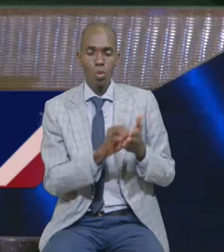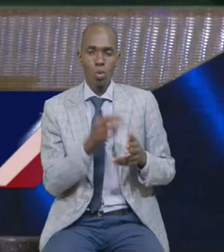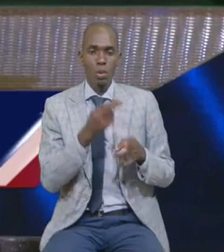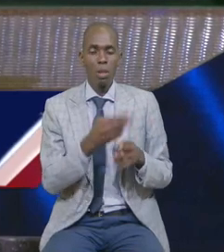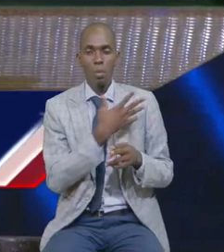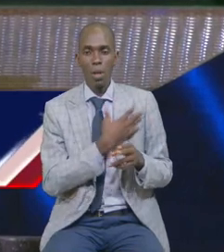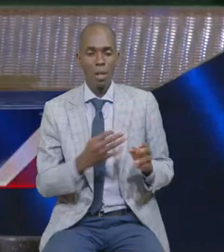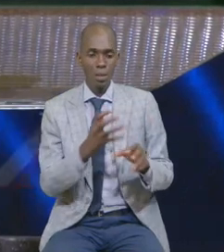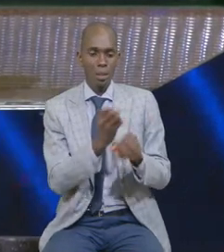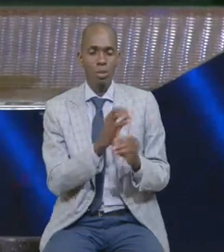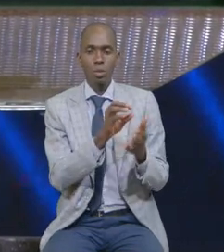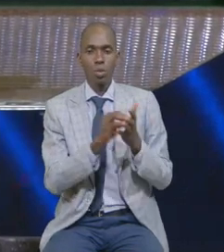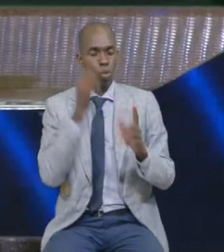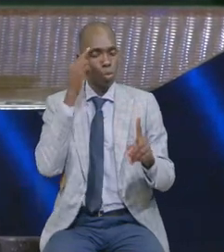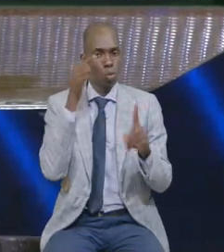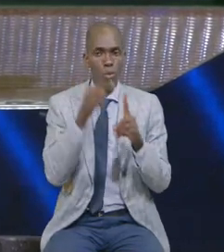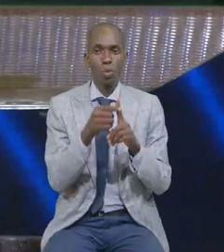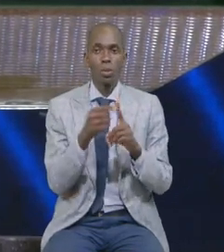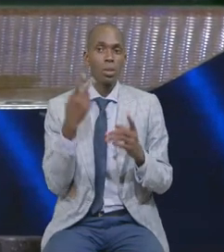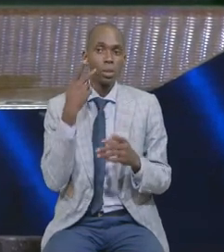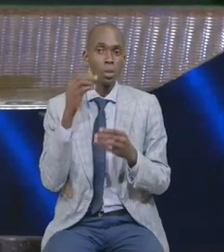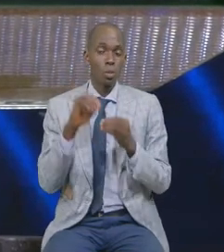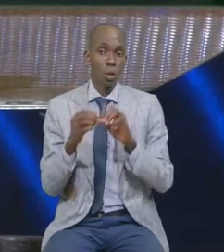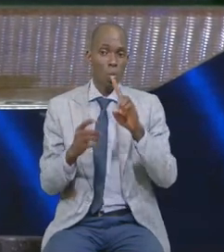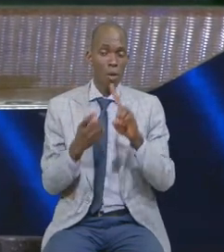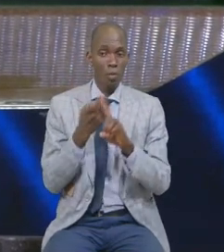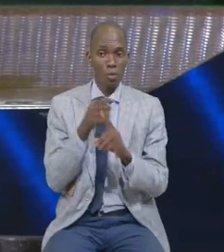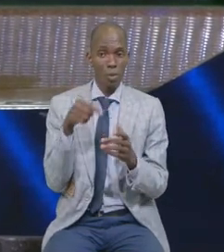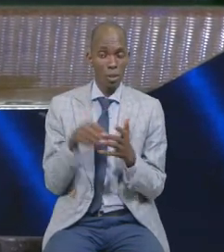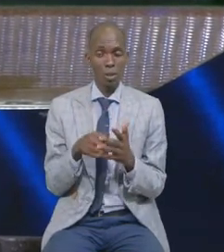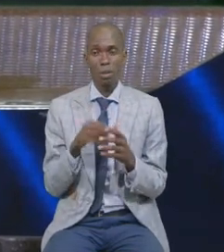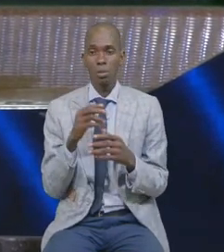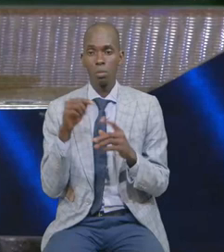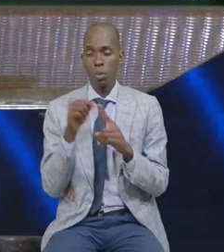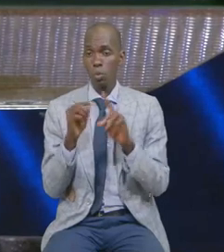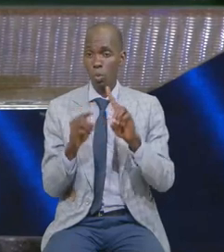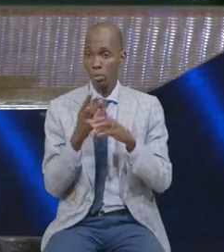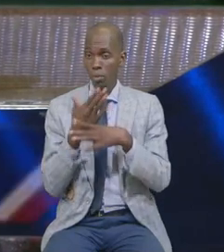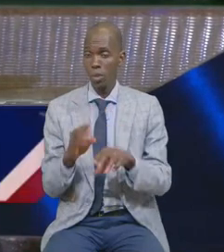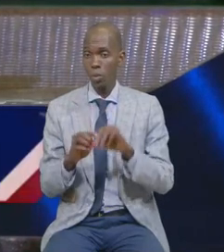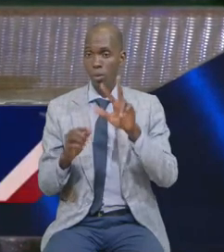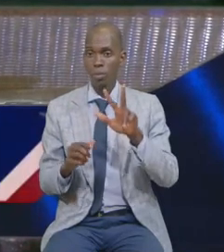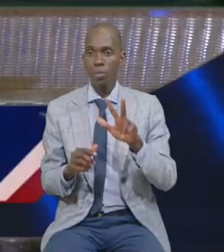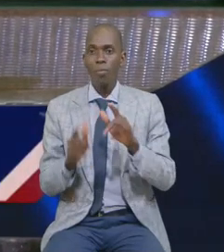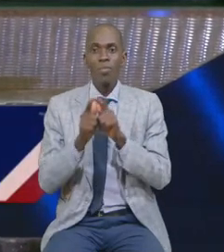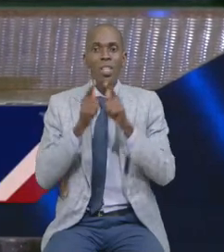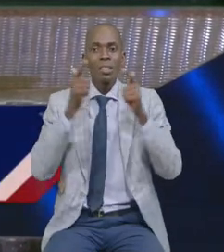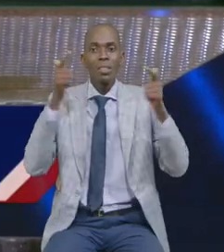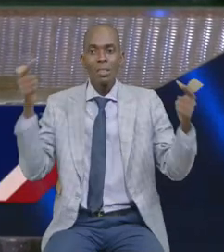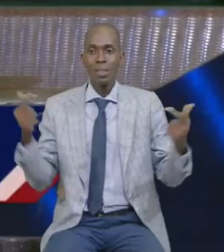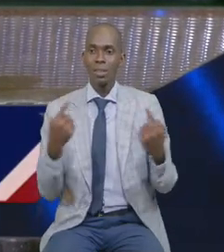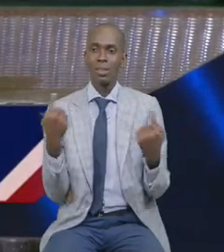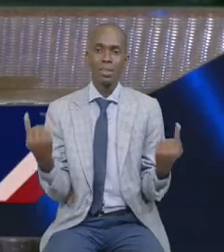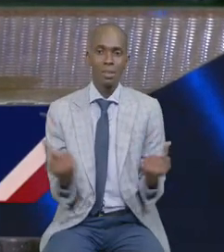three things here. Number one. Number one, we're looking at great transgressions after a great